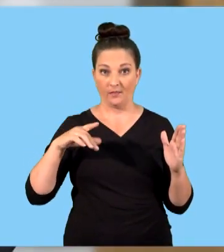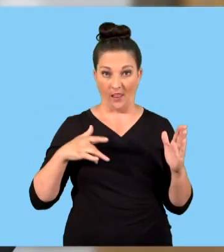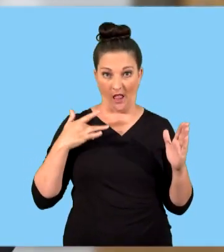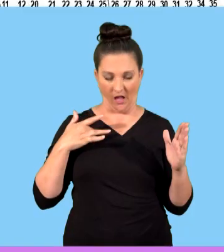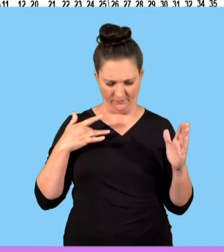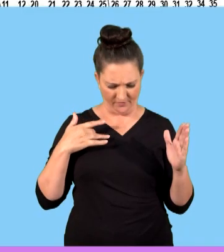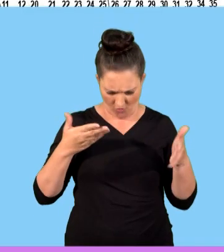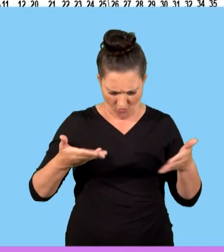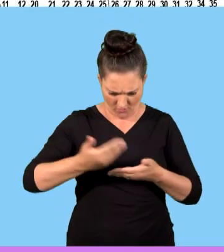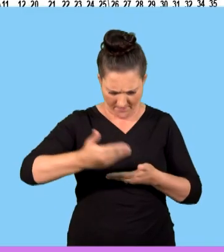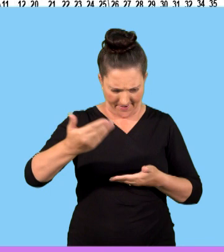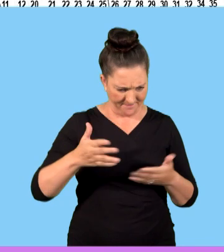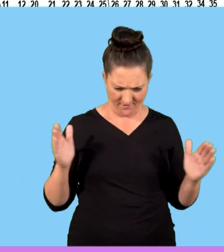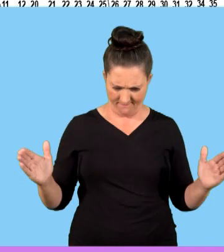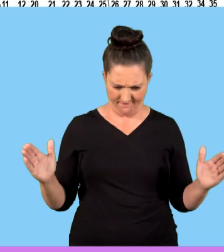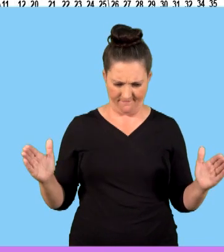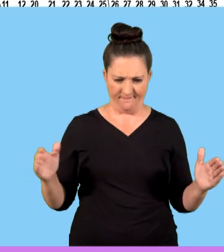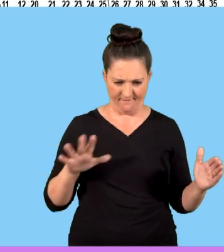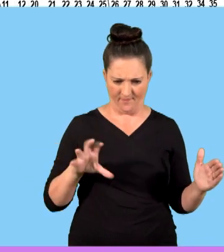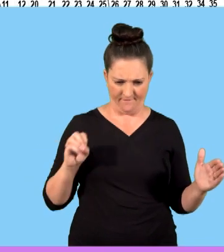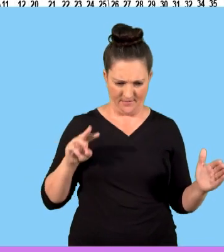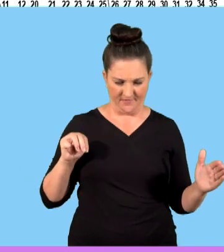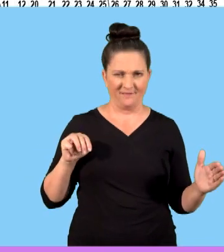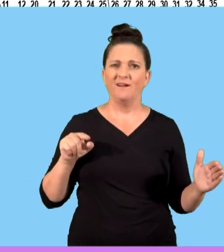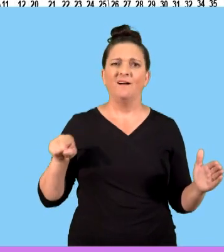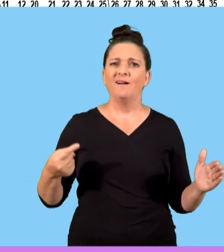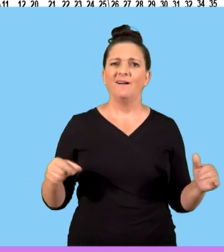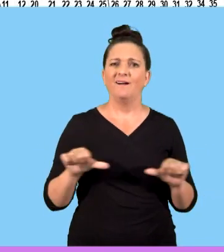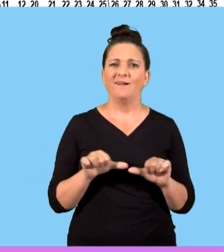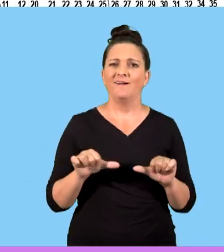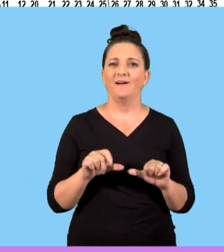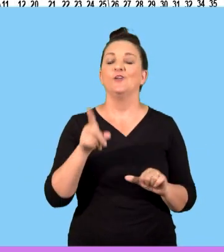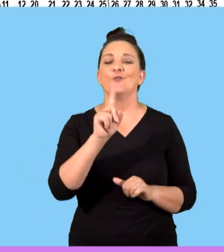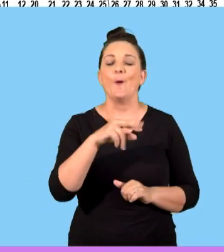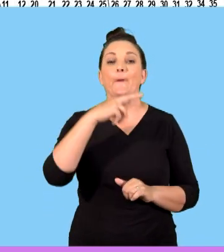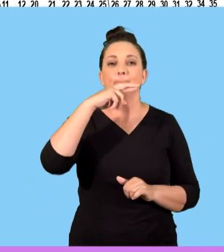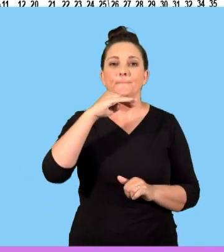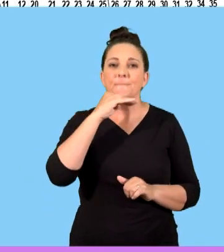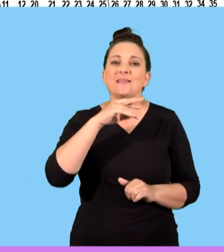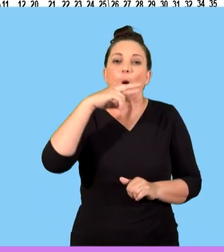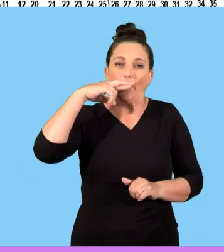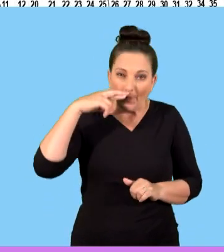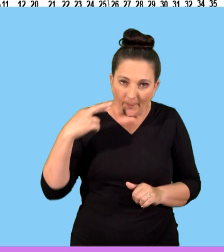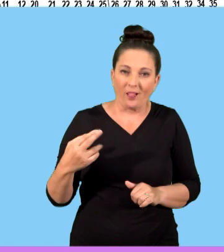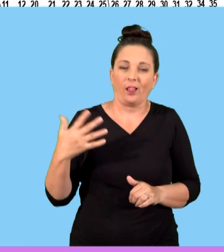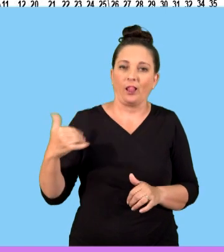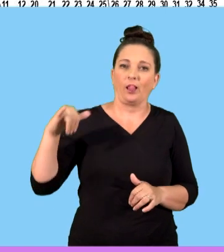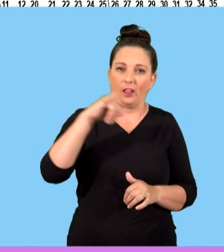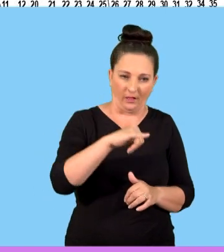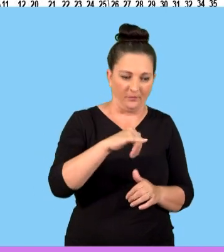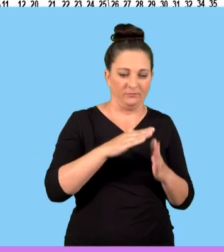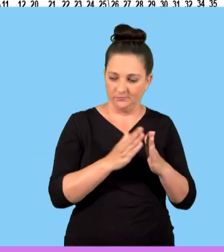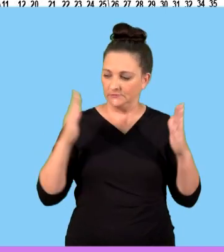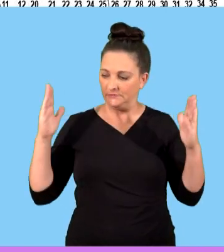here. There's no way that 50 meters will fit into this small picture, okay? Be realistic in this case, or in all